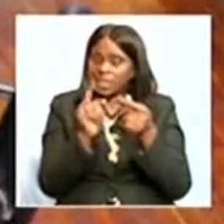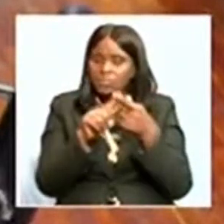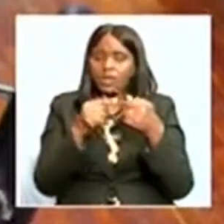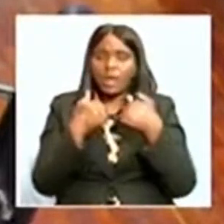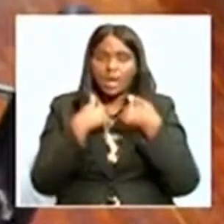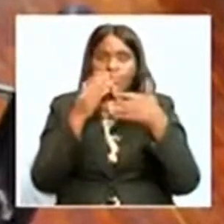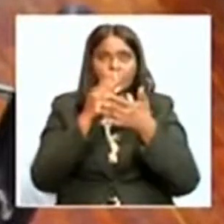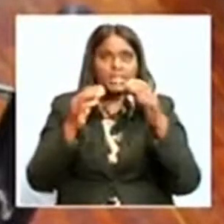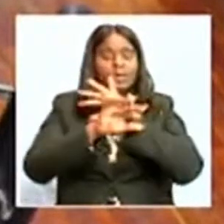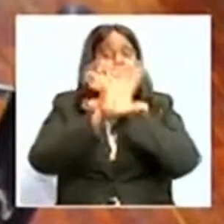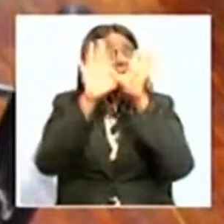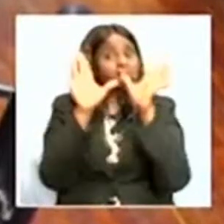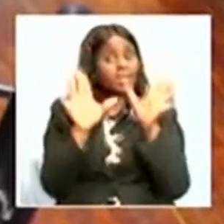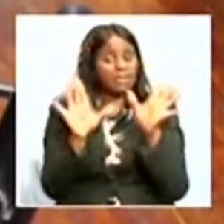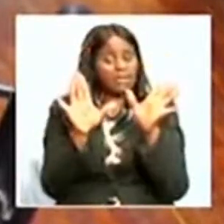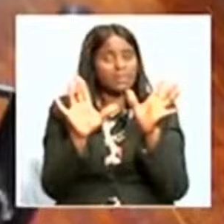clarity.